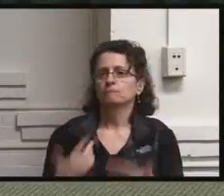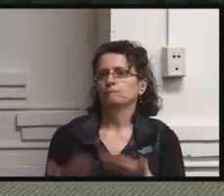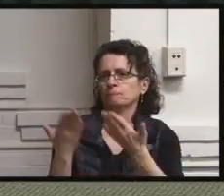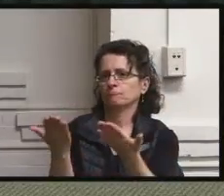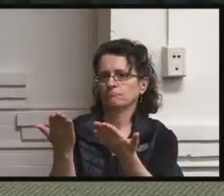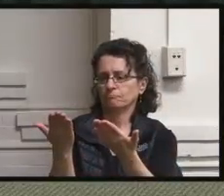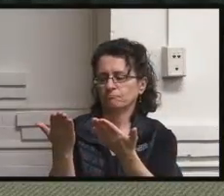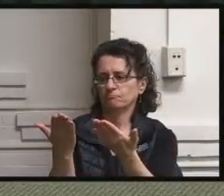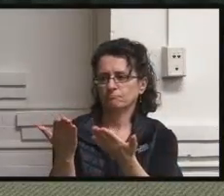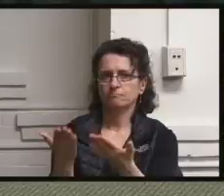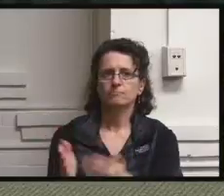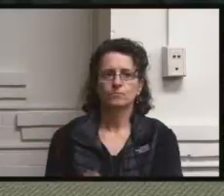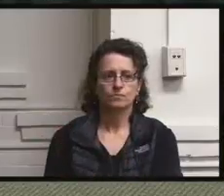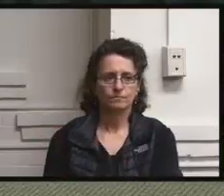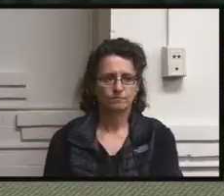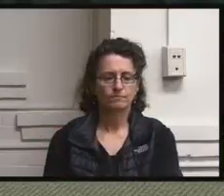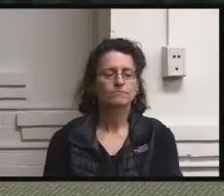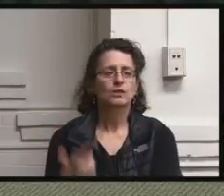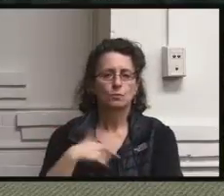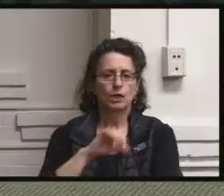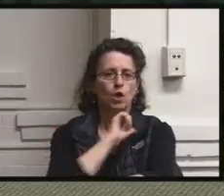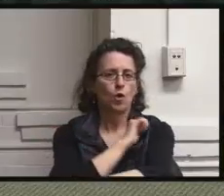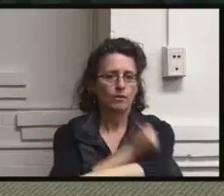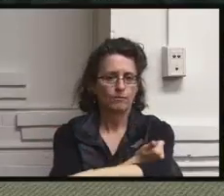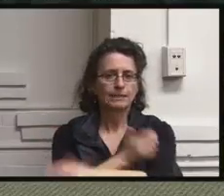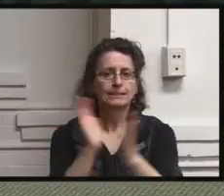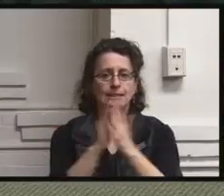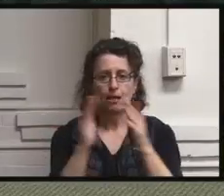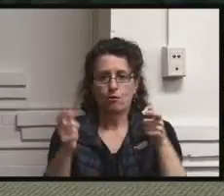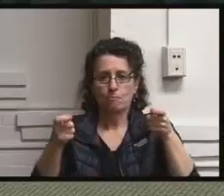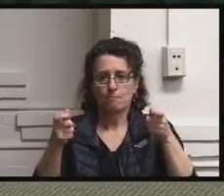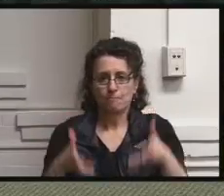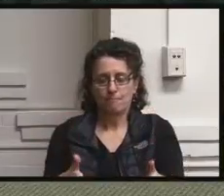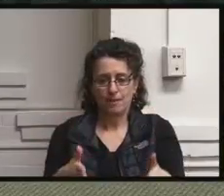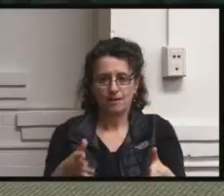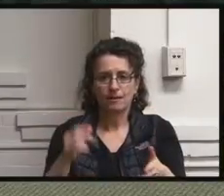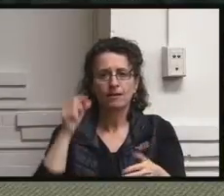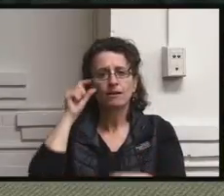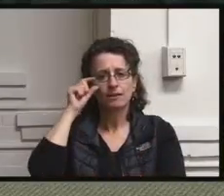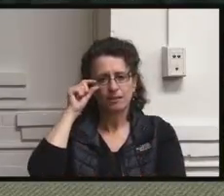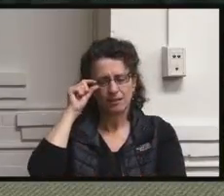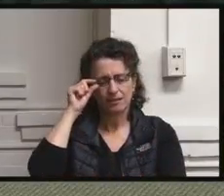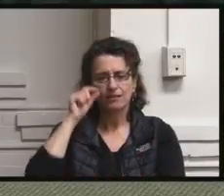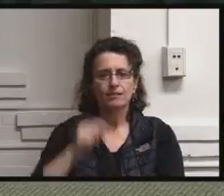we authorize the town manager to